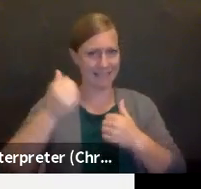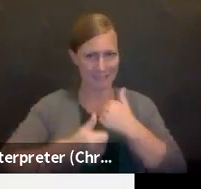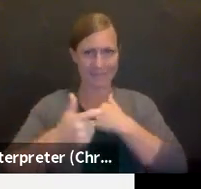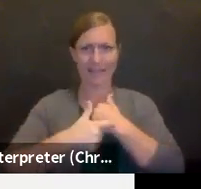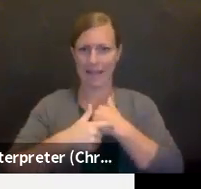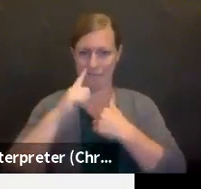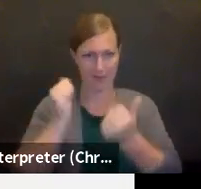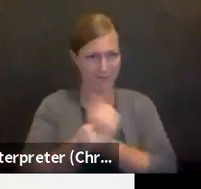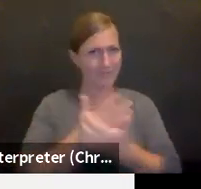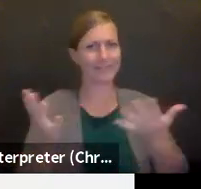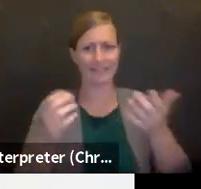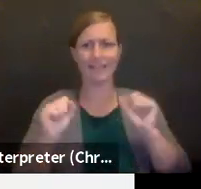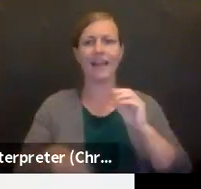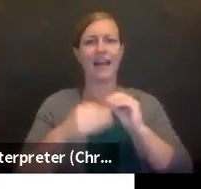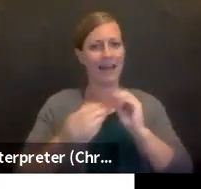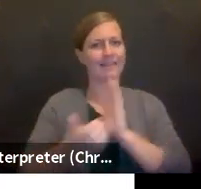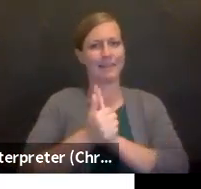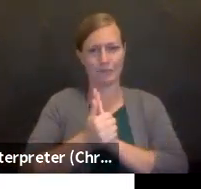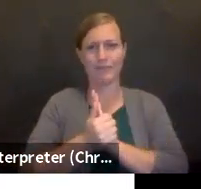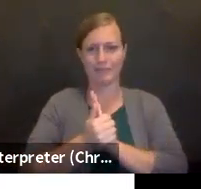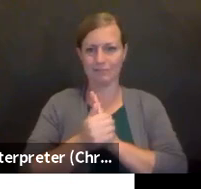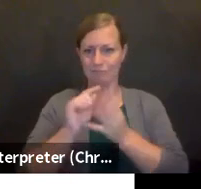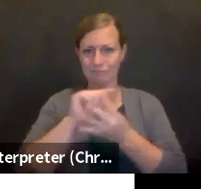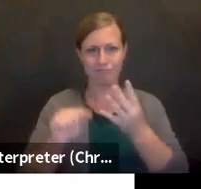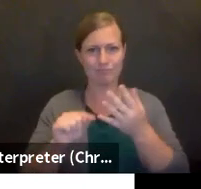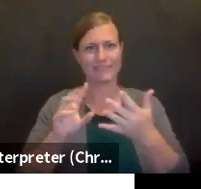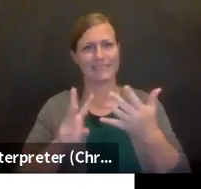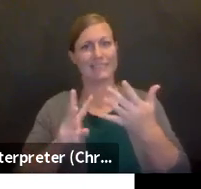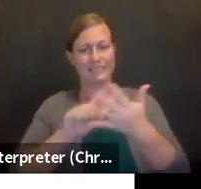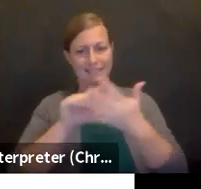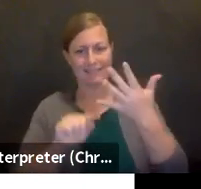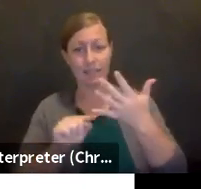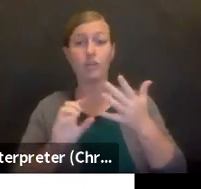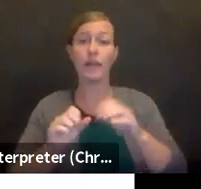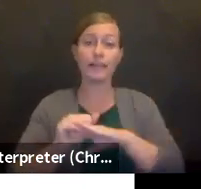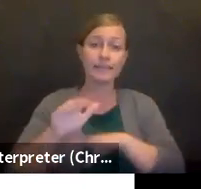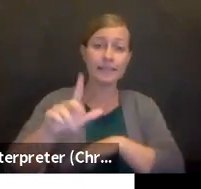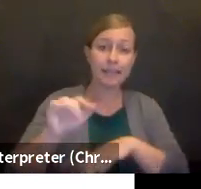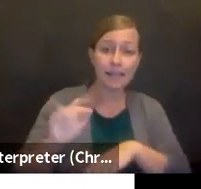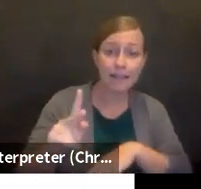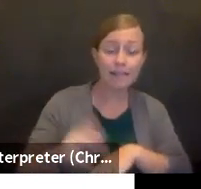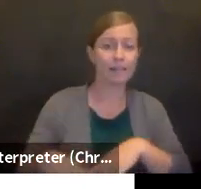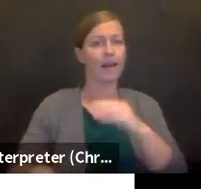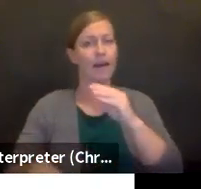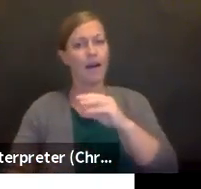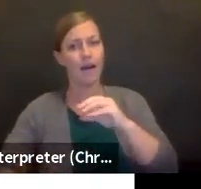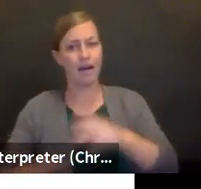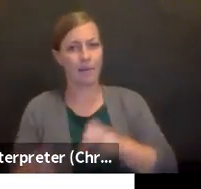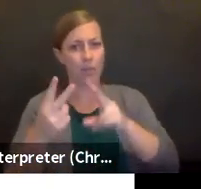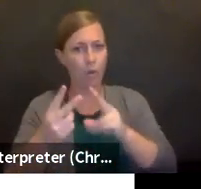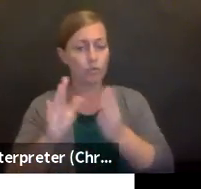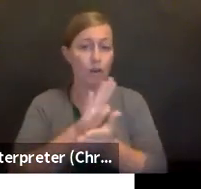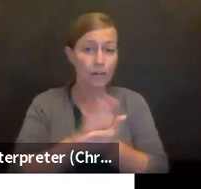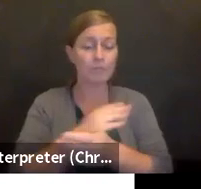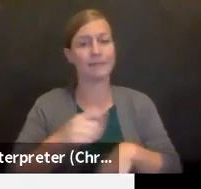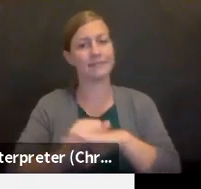are what you can use to add attachments. You could send them to a link, you could upload a document, you could send notes,